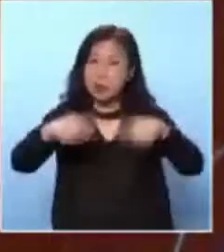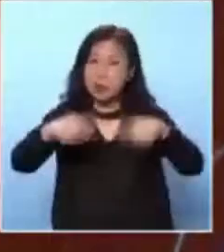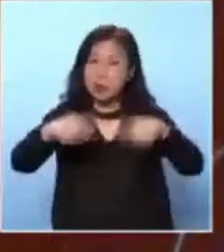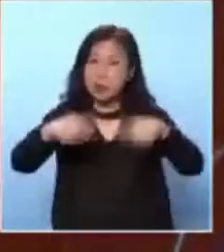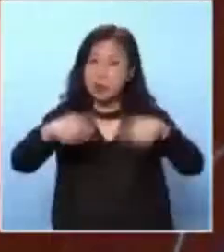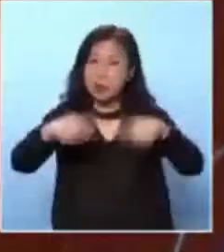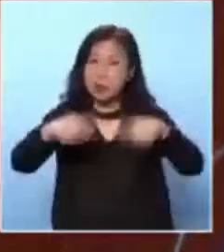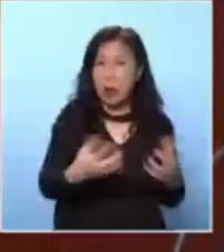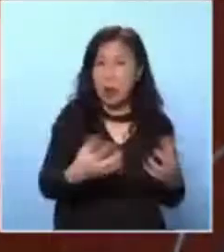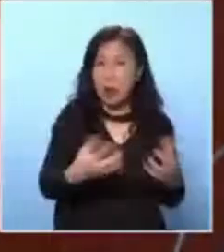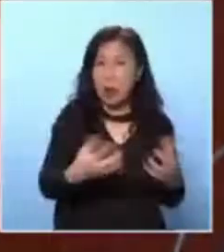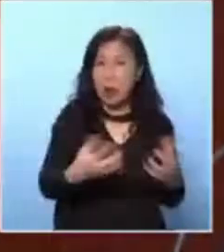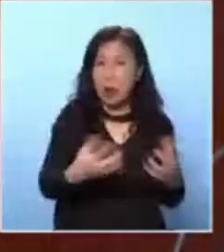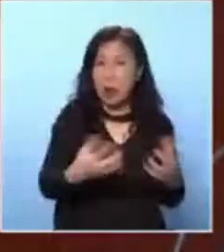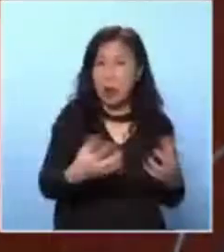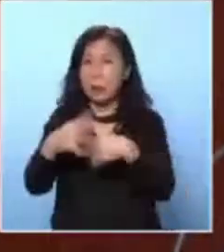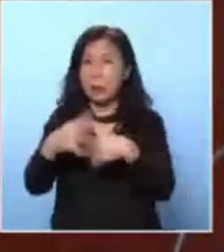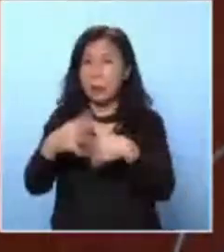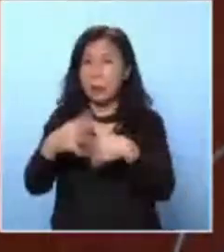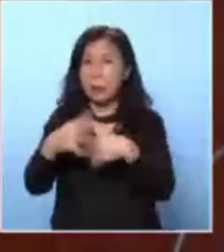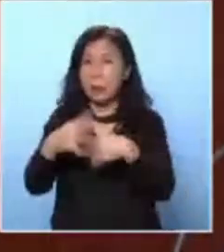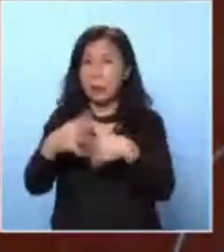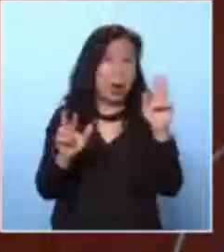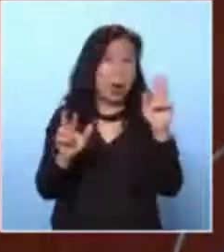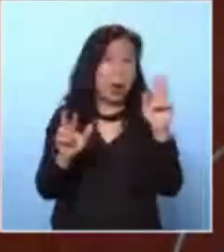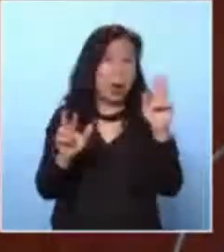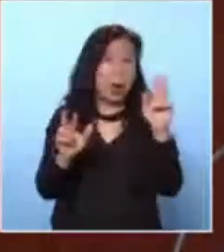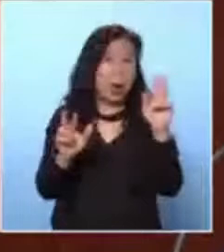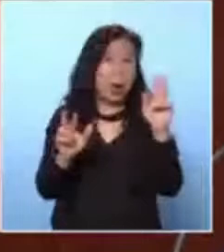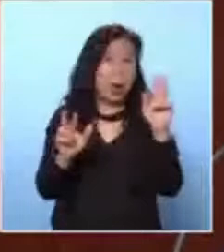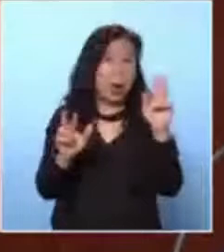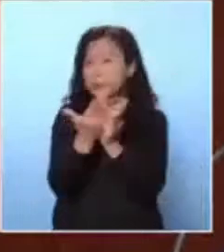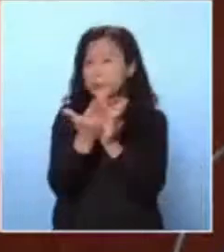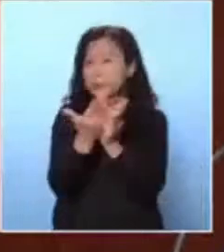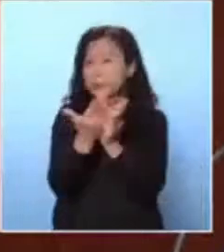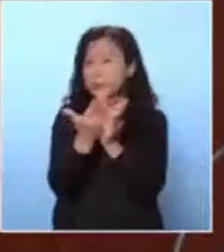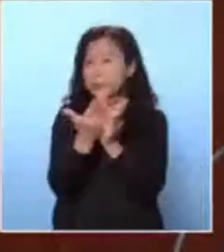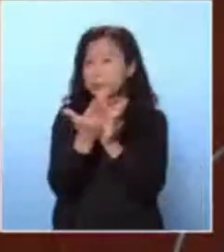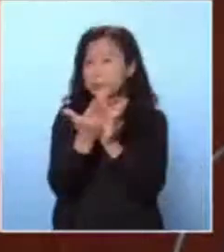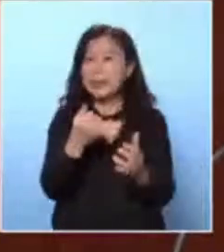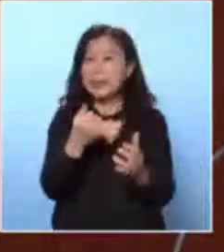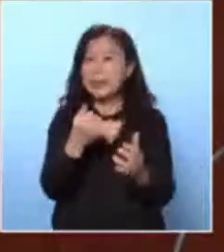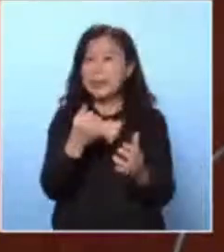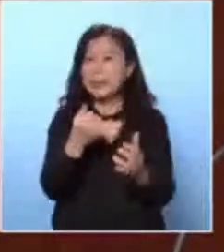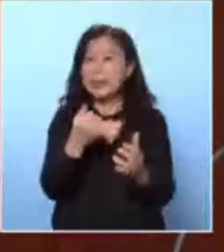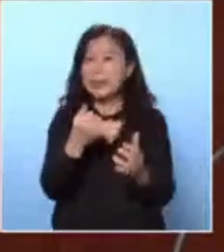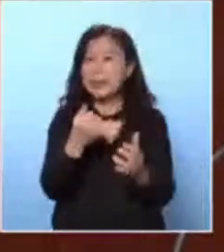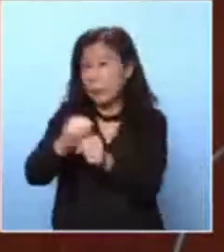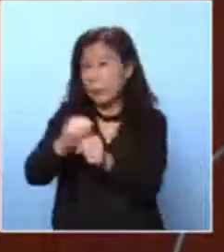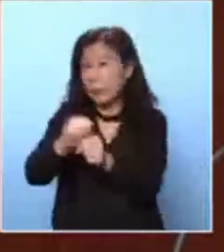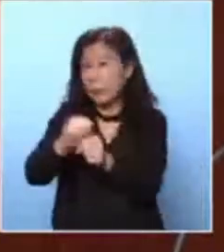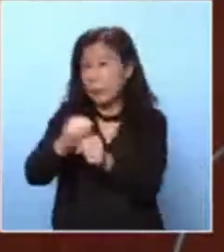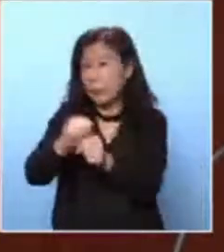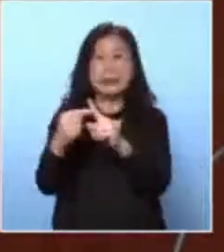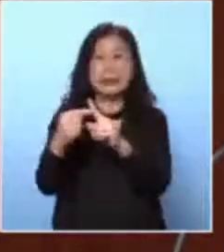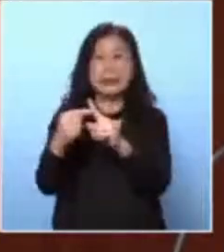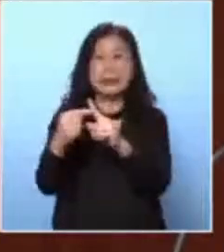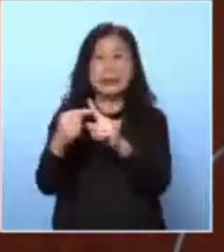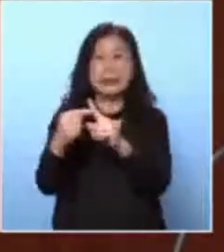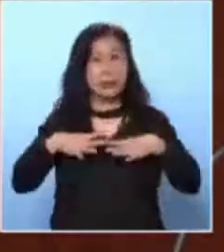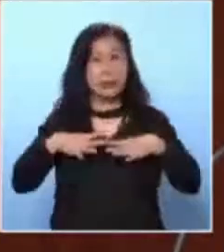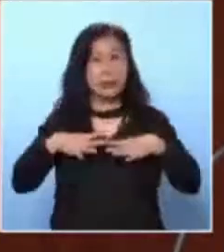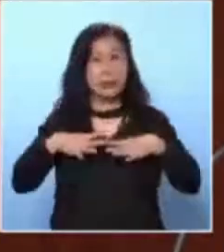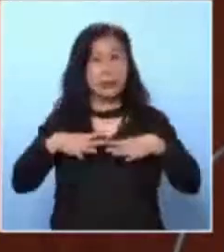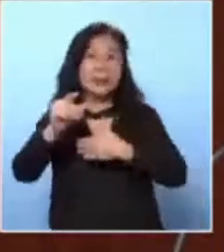5 types of products: plastic beverage containers, beverage cartons, electric vehicle batteries, vehicle tires,